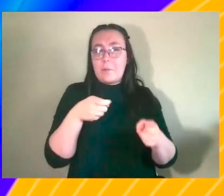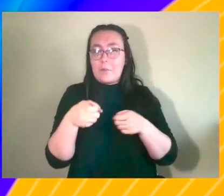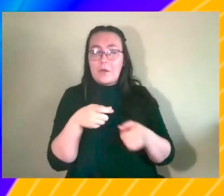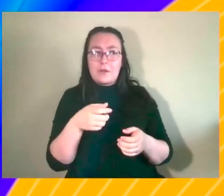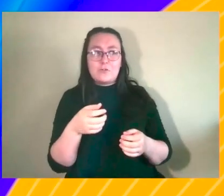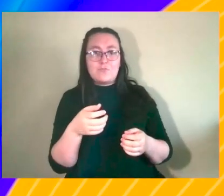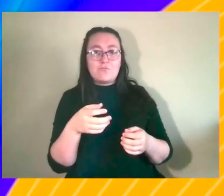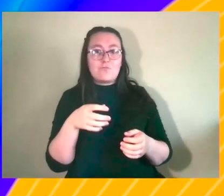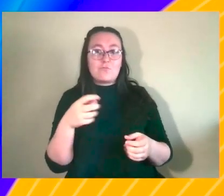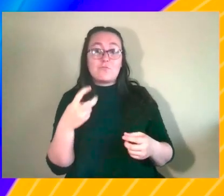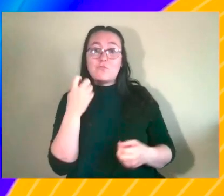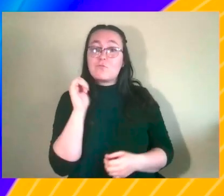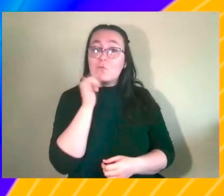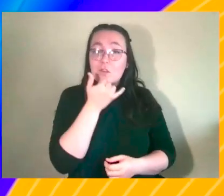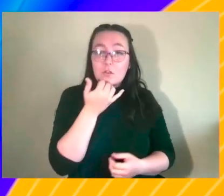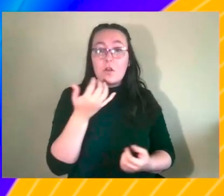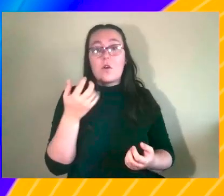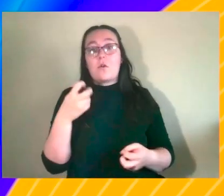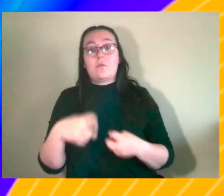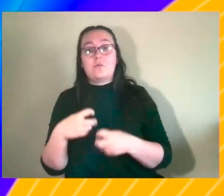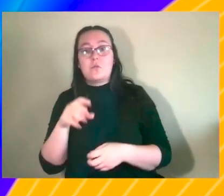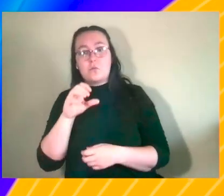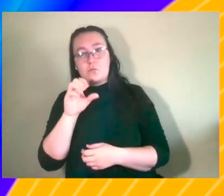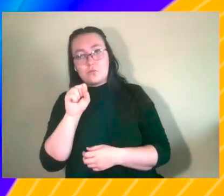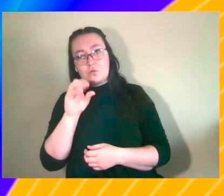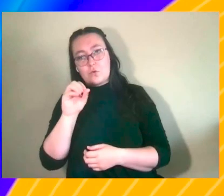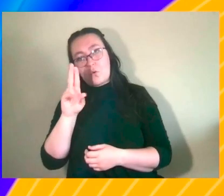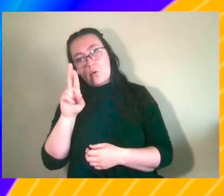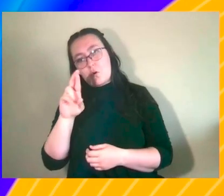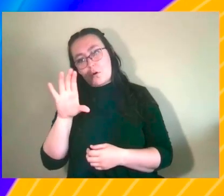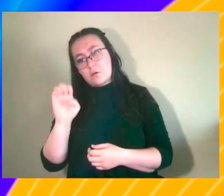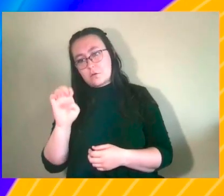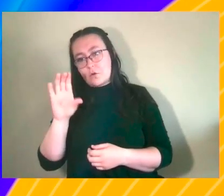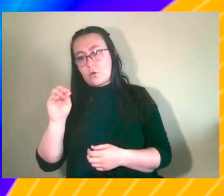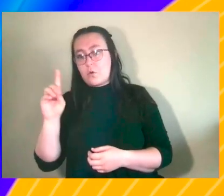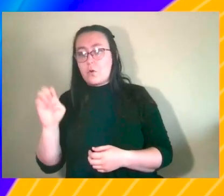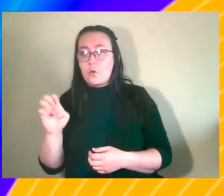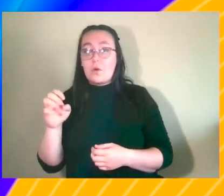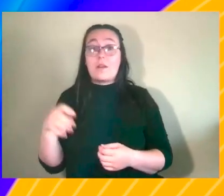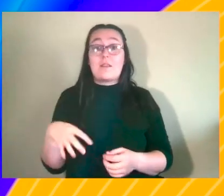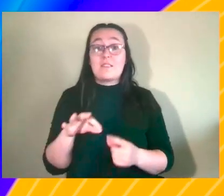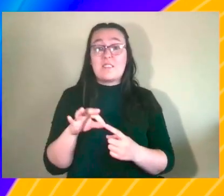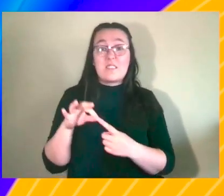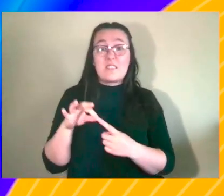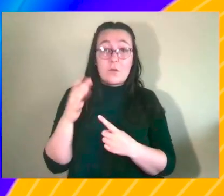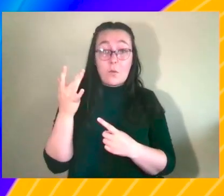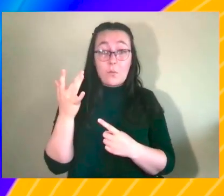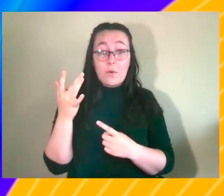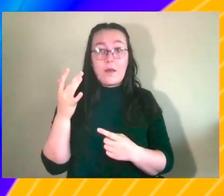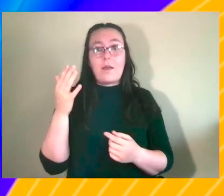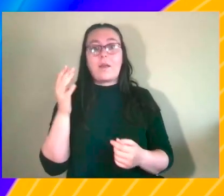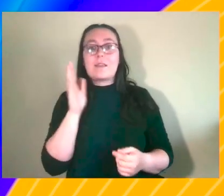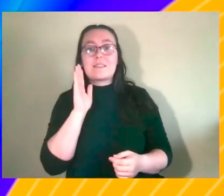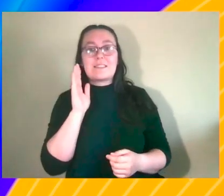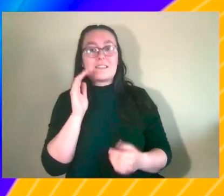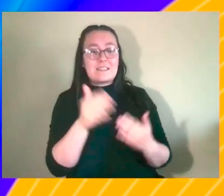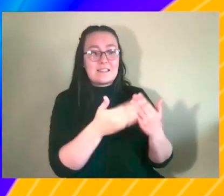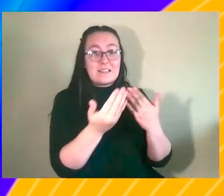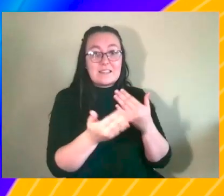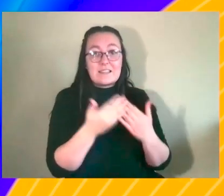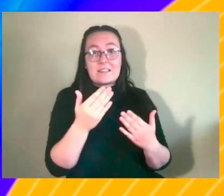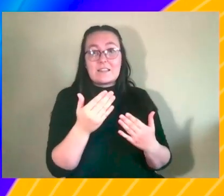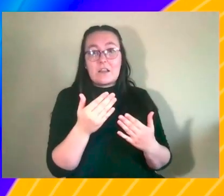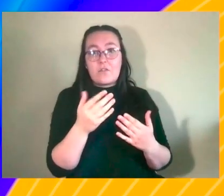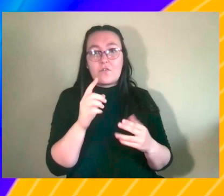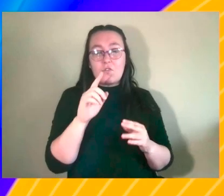your workflows, deploy that to AWS. Some of the unique things about CodeCatalyst that we tried to do is make it really easy for teams to get started on